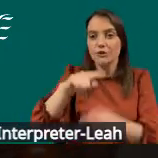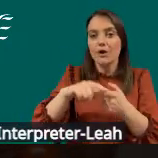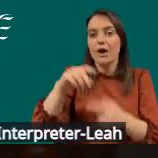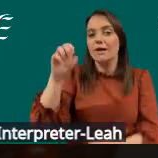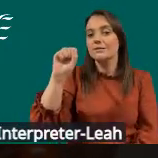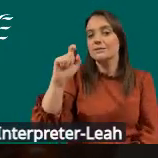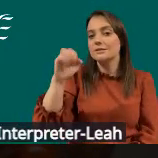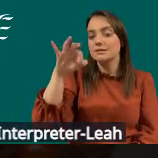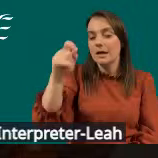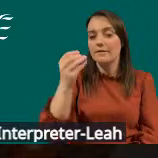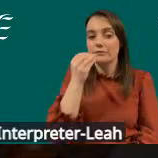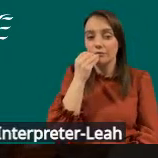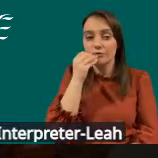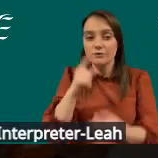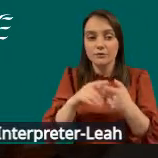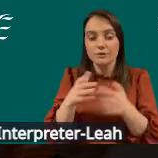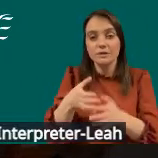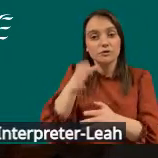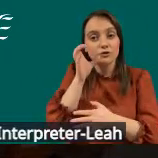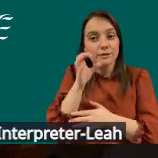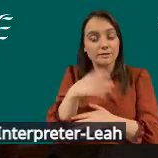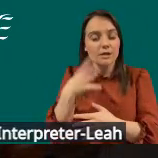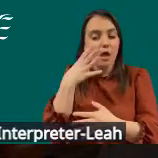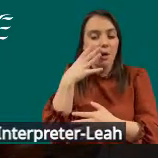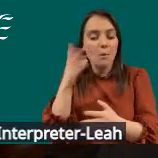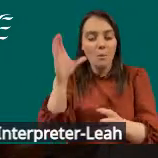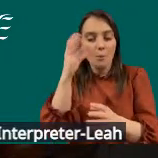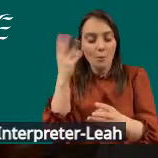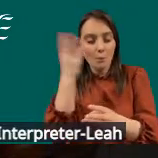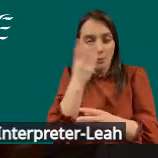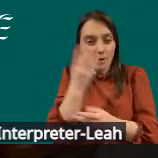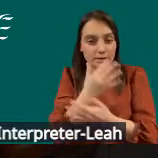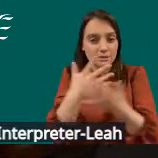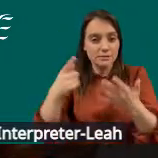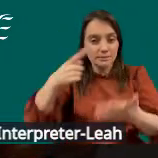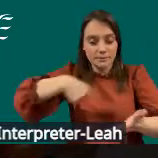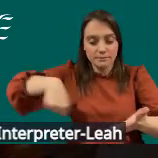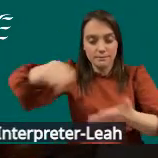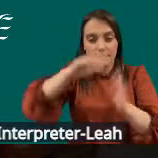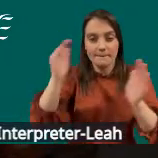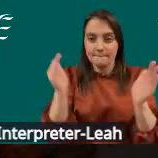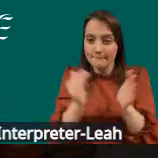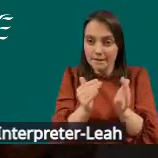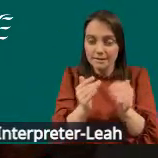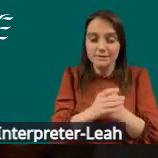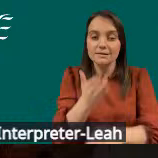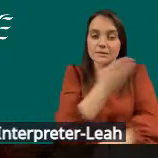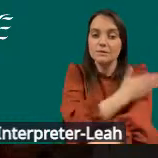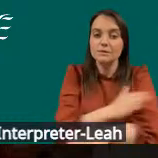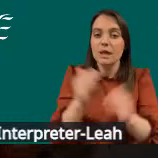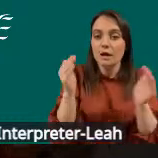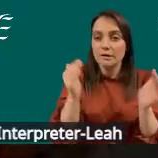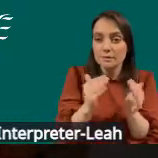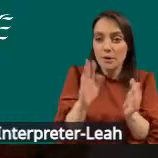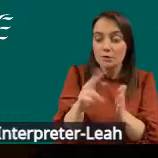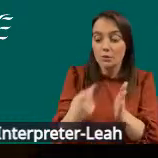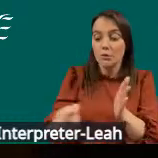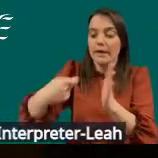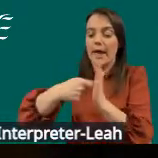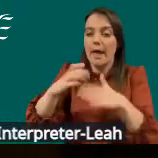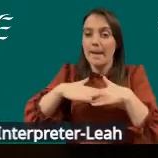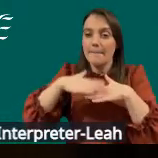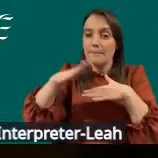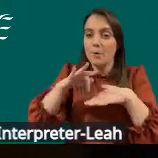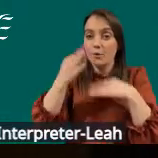drinks. Keep an eye on your portion sizes and calories. Start small, as you can always have seconds.